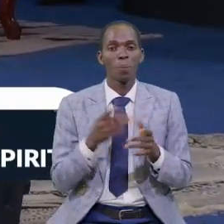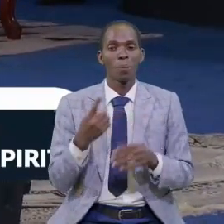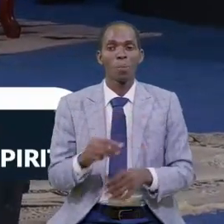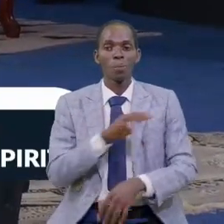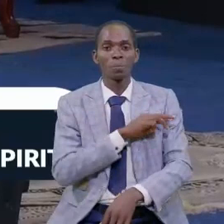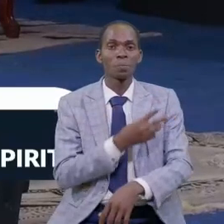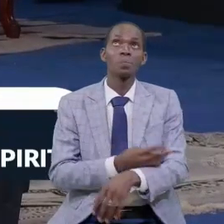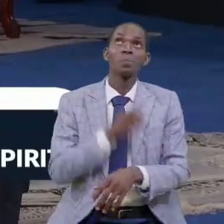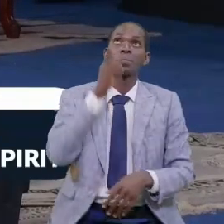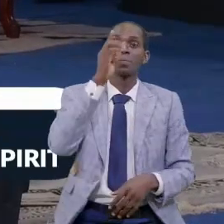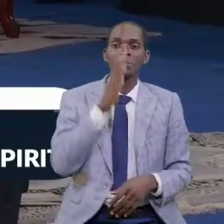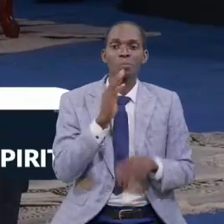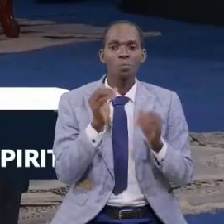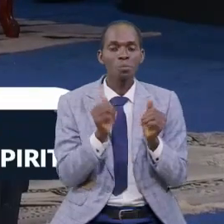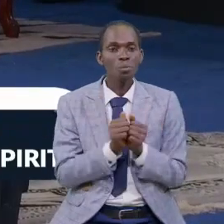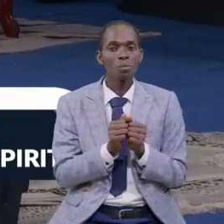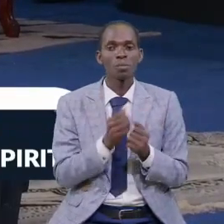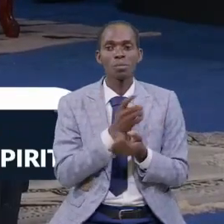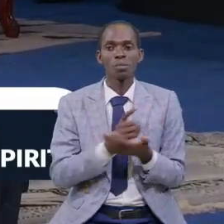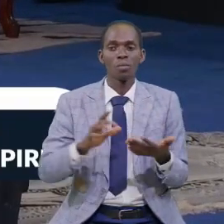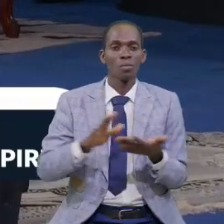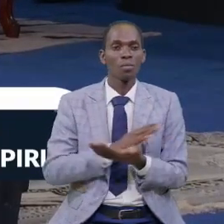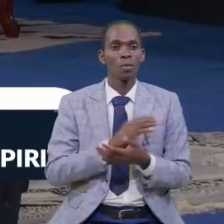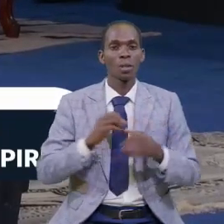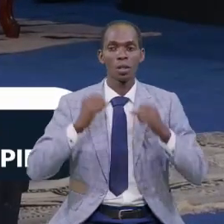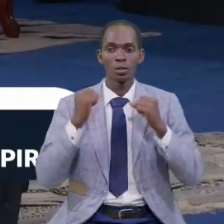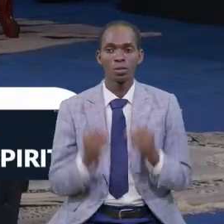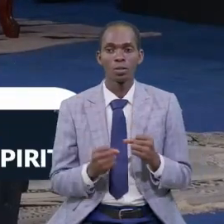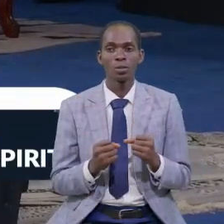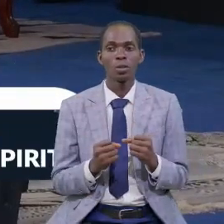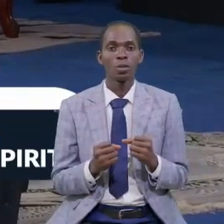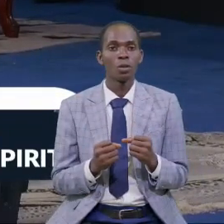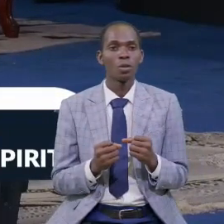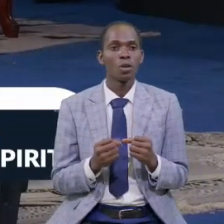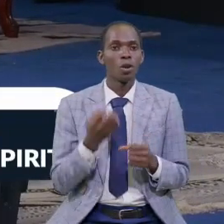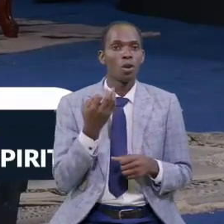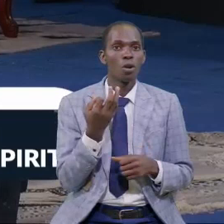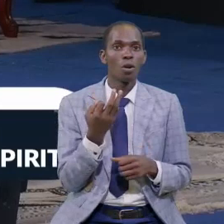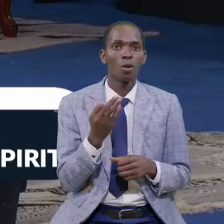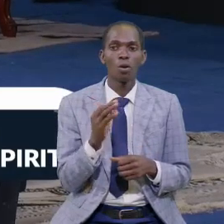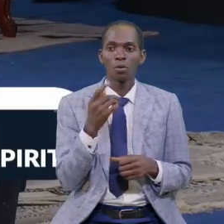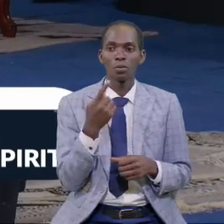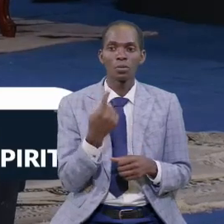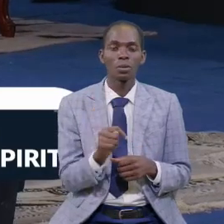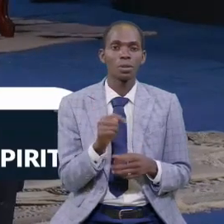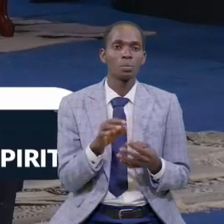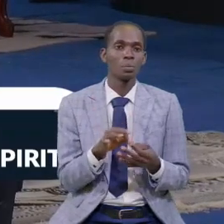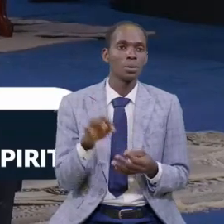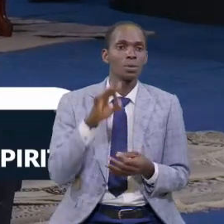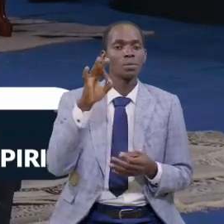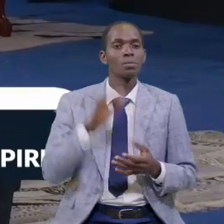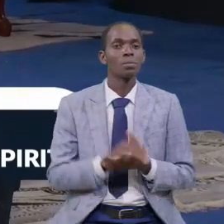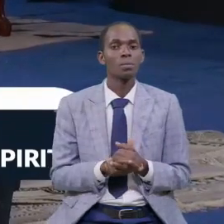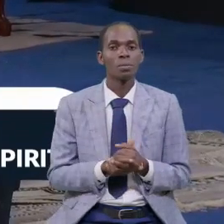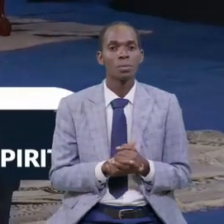with supernatural spirit, the supernatural strength of the Spirit. Look at number